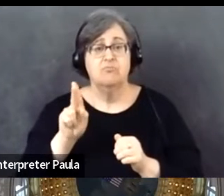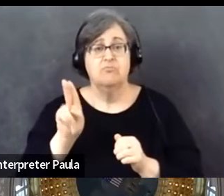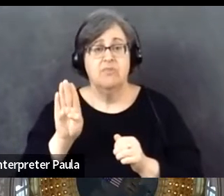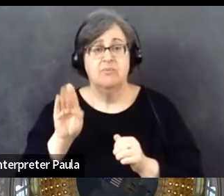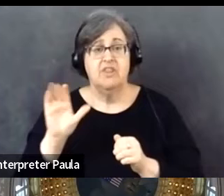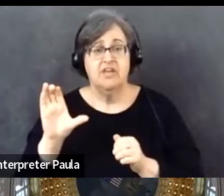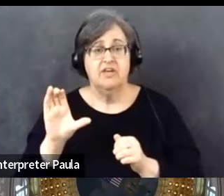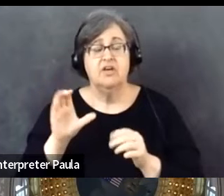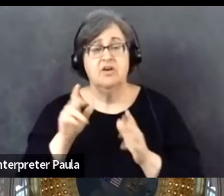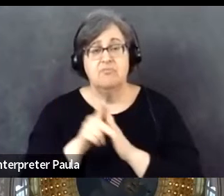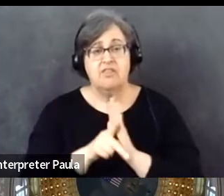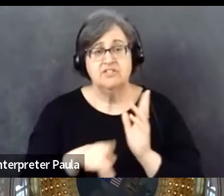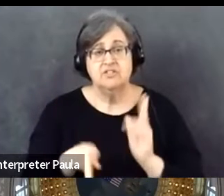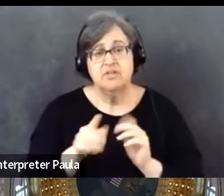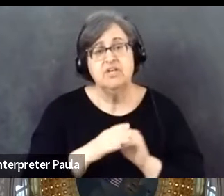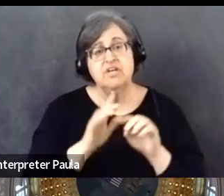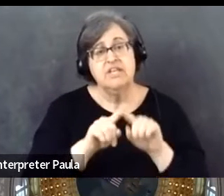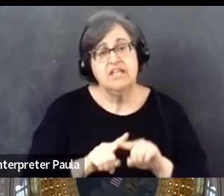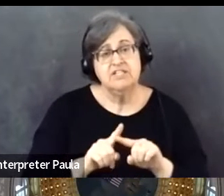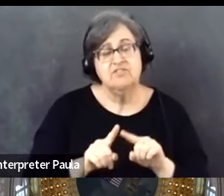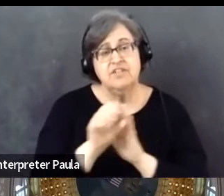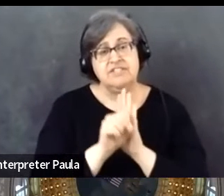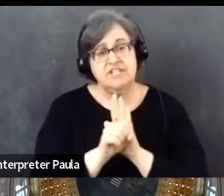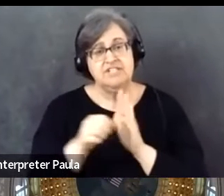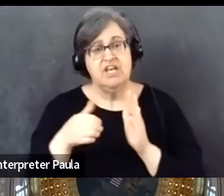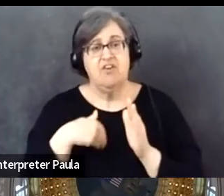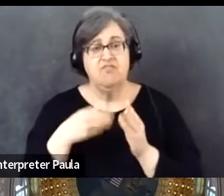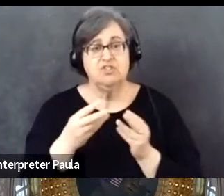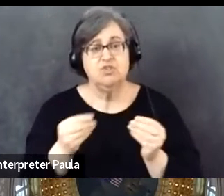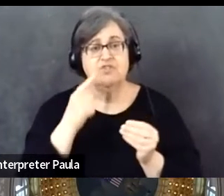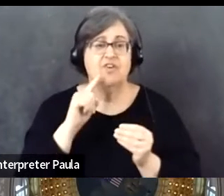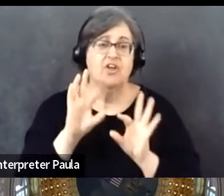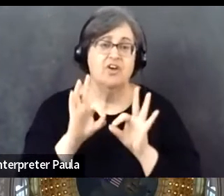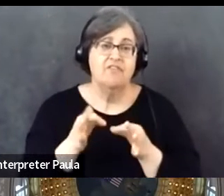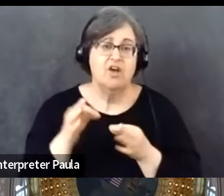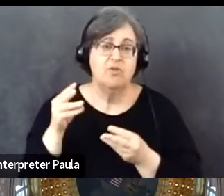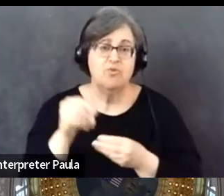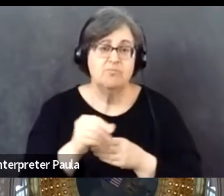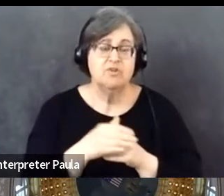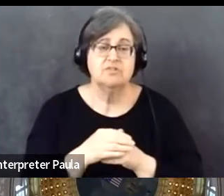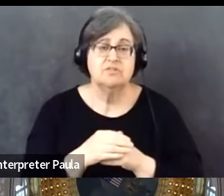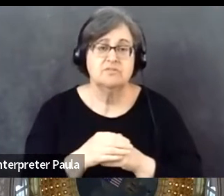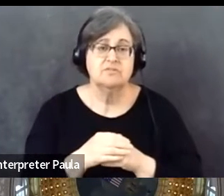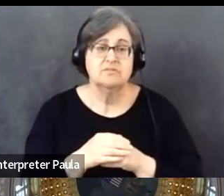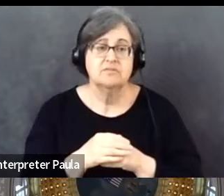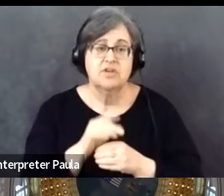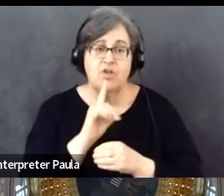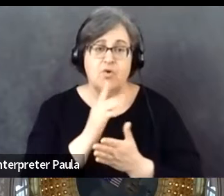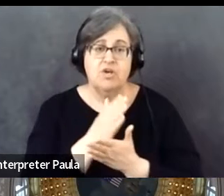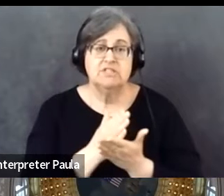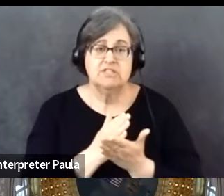discussing, there were different states that have come through with some solutions for family reimbursement. There are